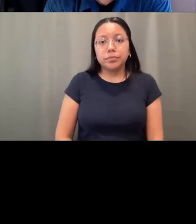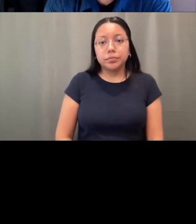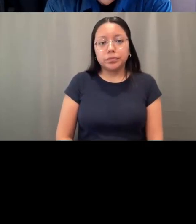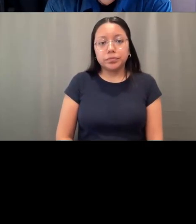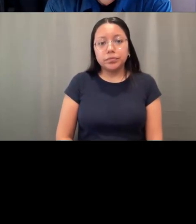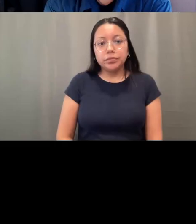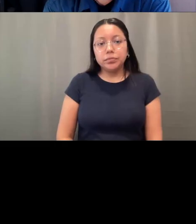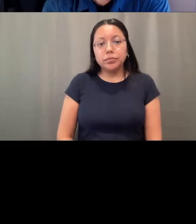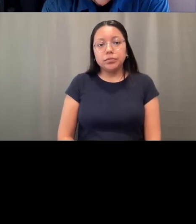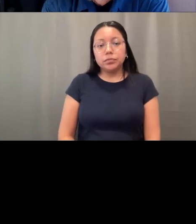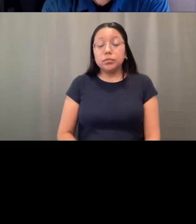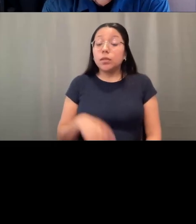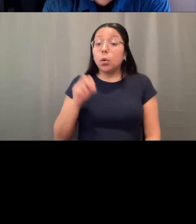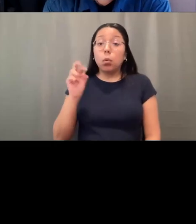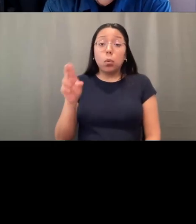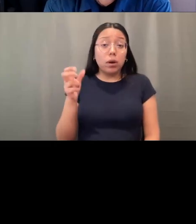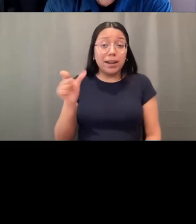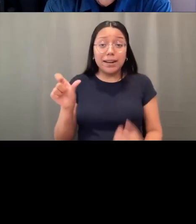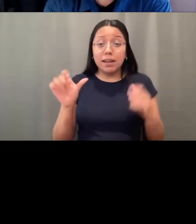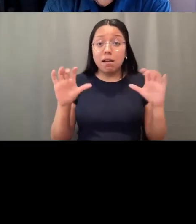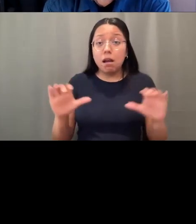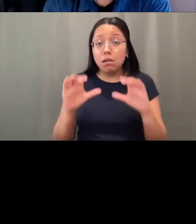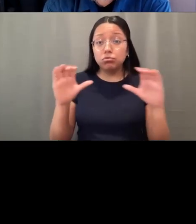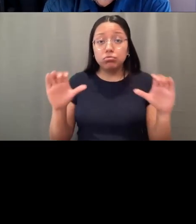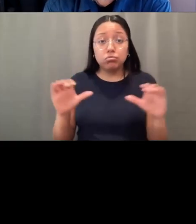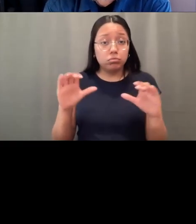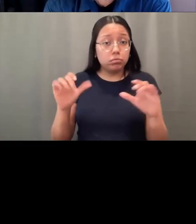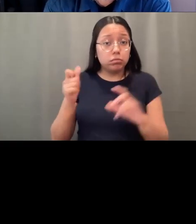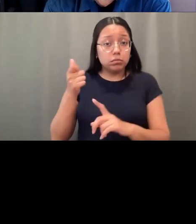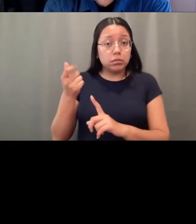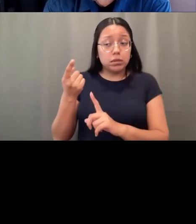Or what actions might somebody have been able to take?